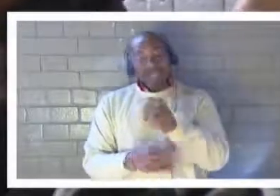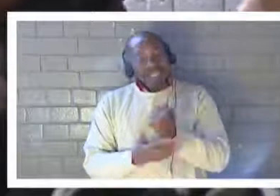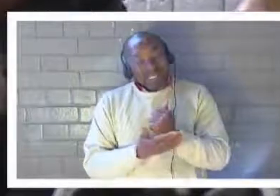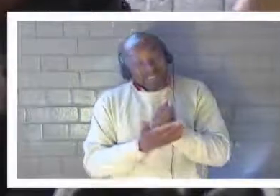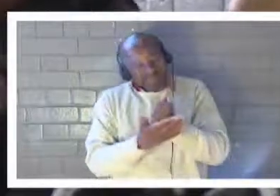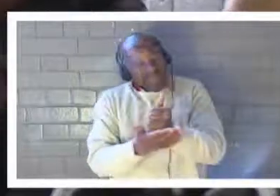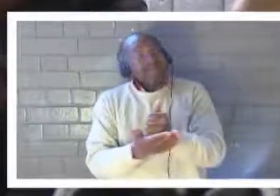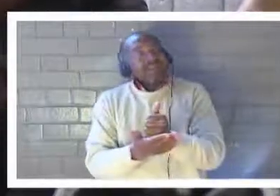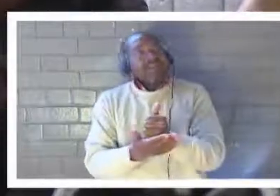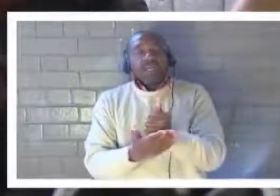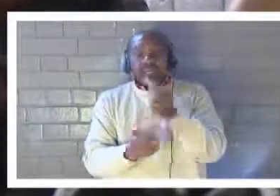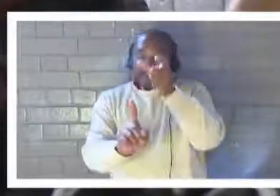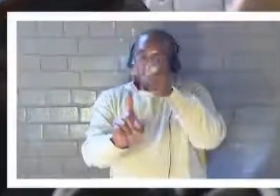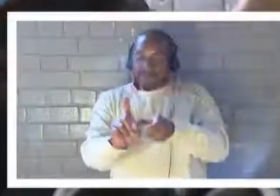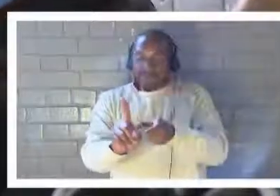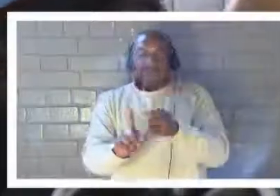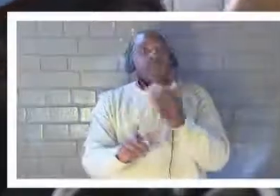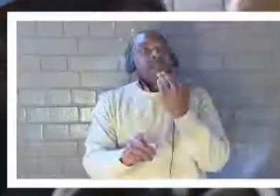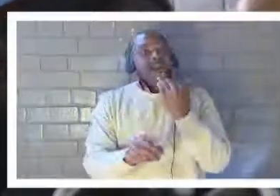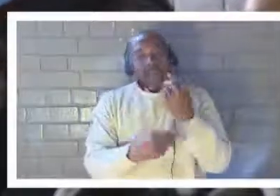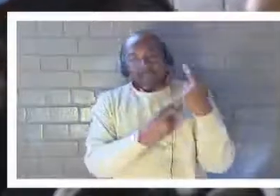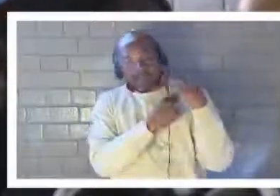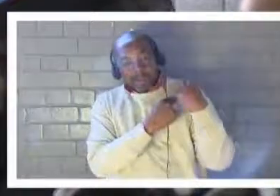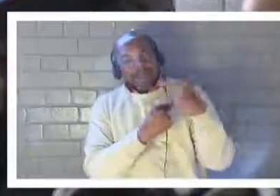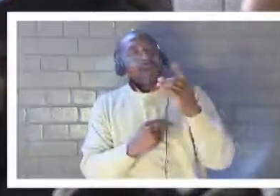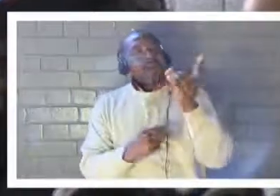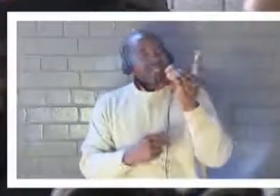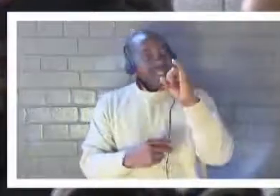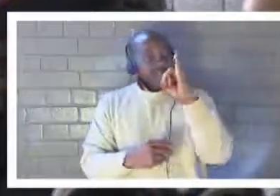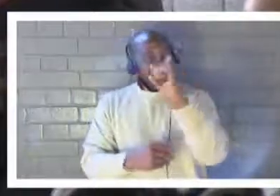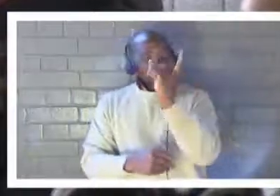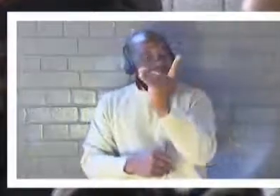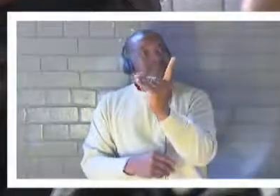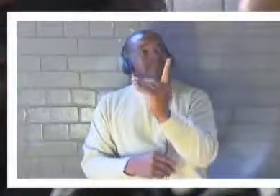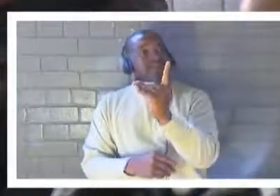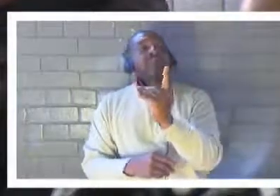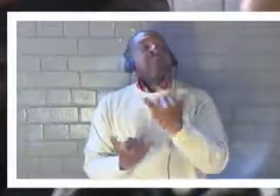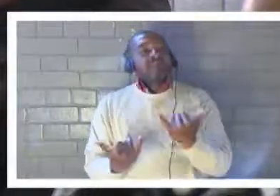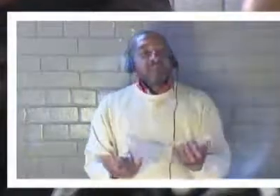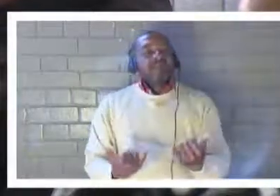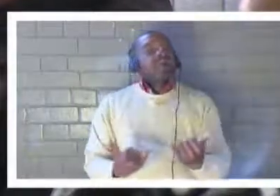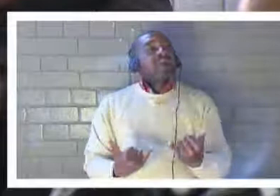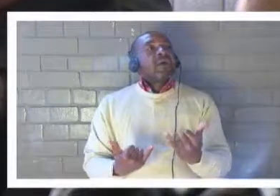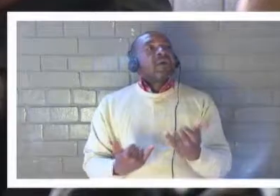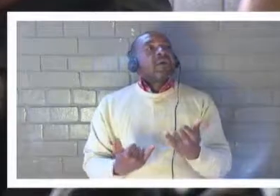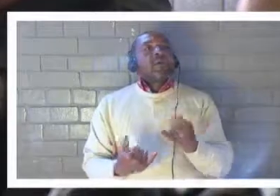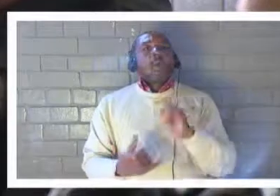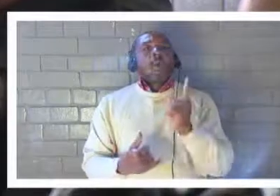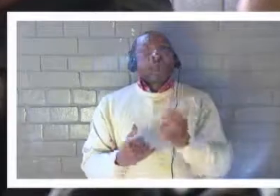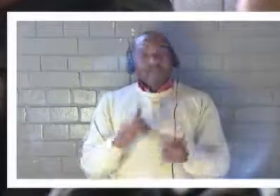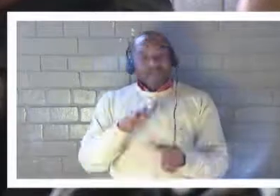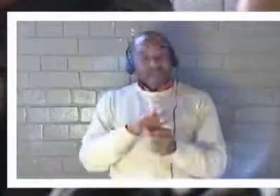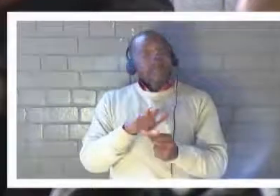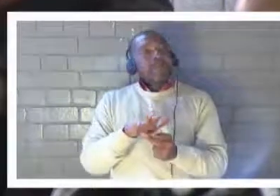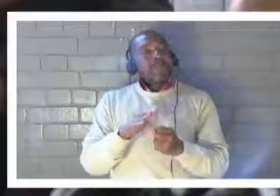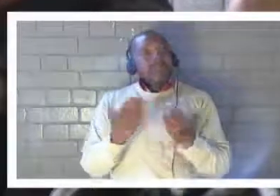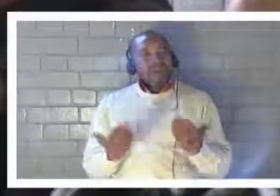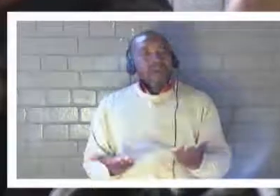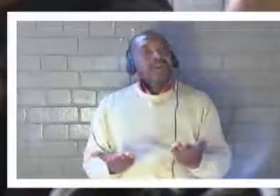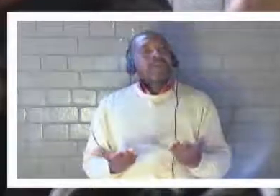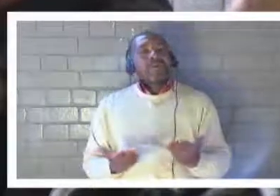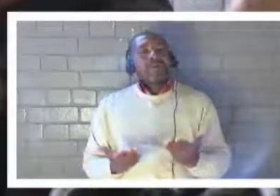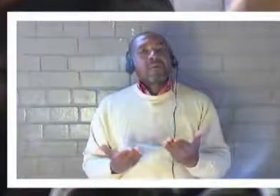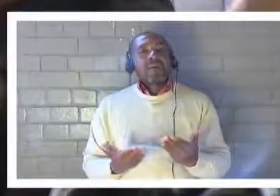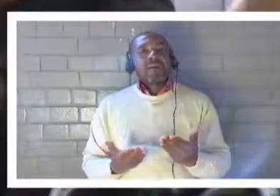on your side. And so the main thing here is the issue of unavailability of professional trade